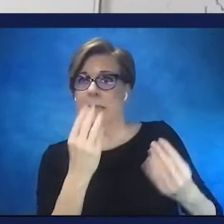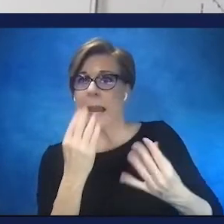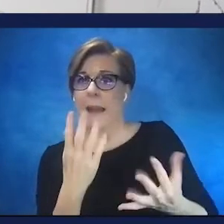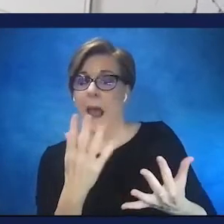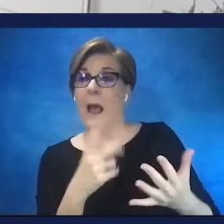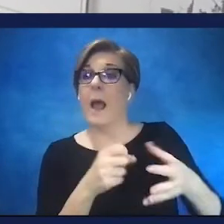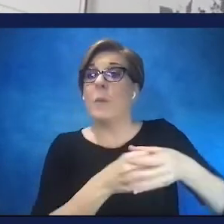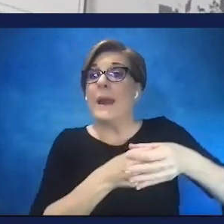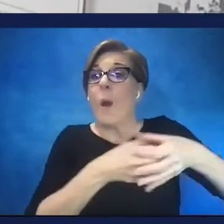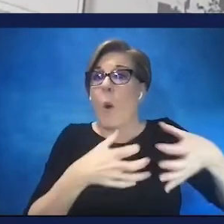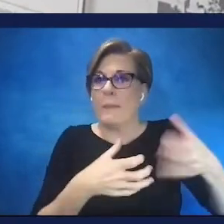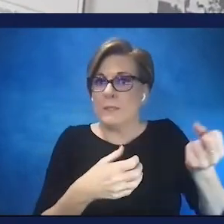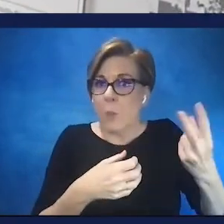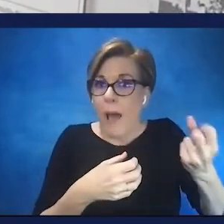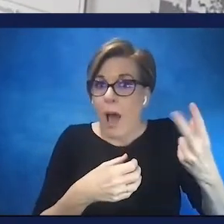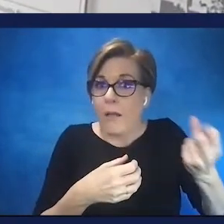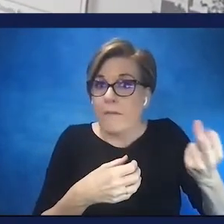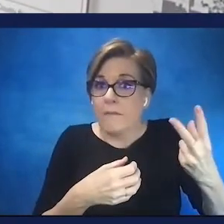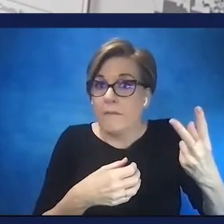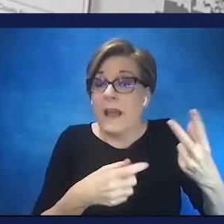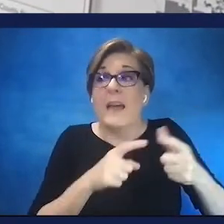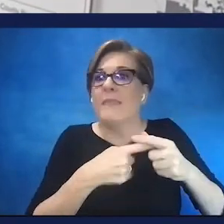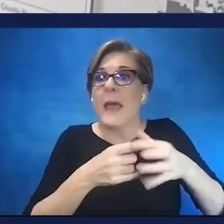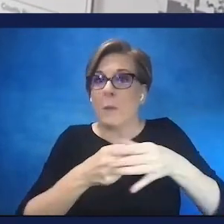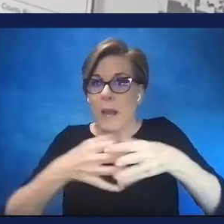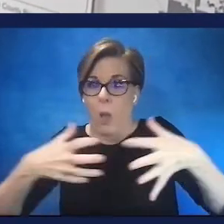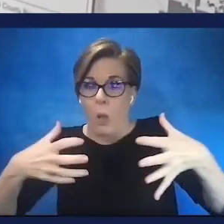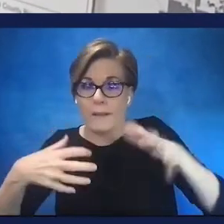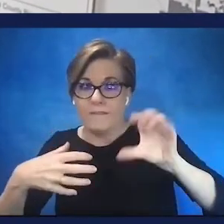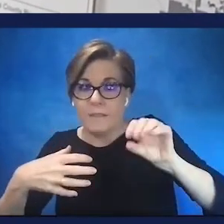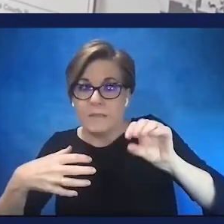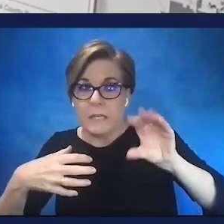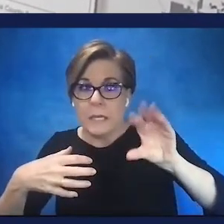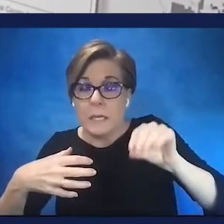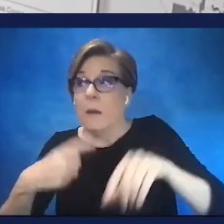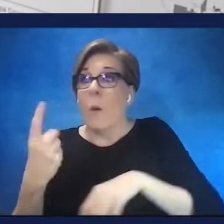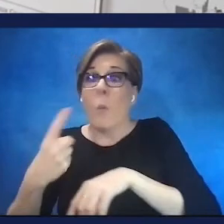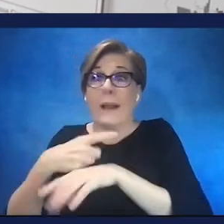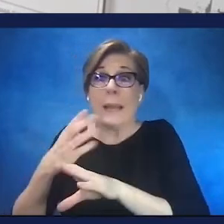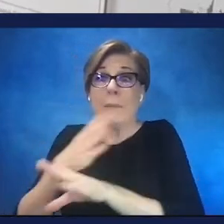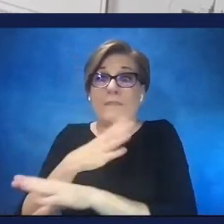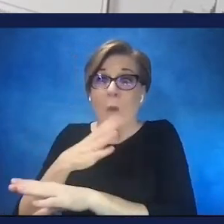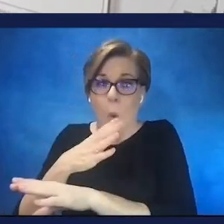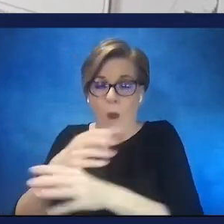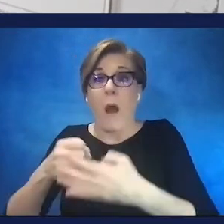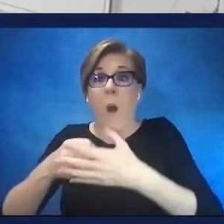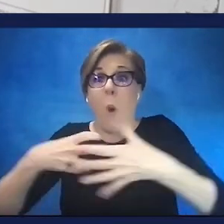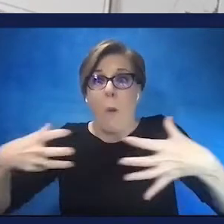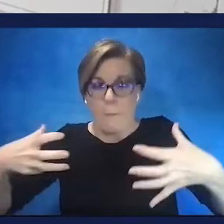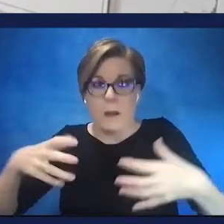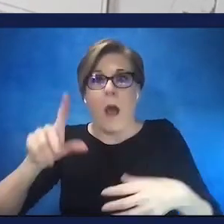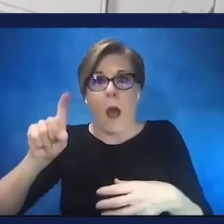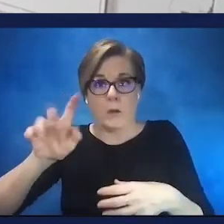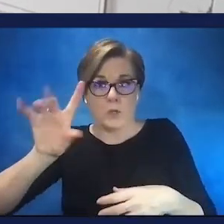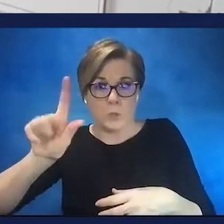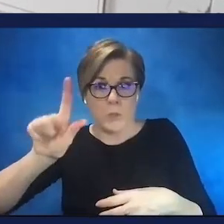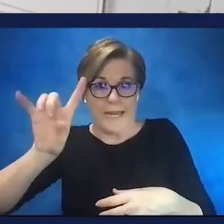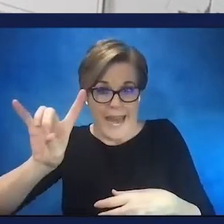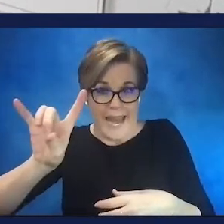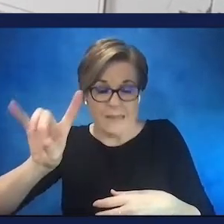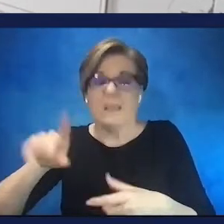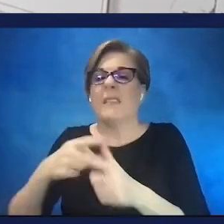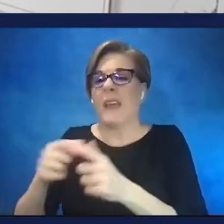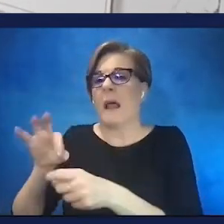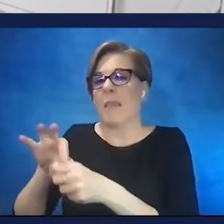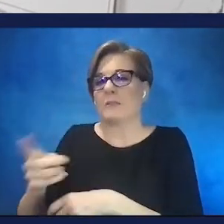election day, we had over 50 vote centers available for voters to choose. Then the day before election day, we had 128 vote centers, and